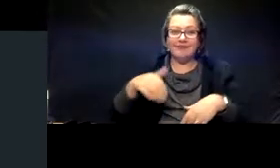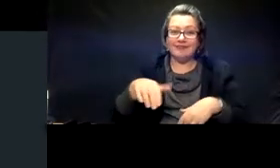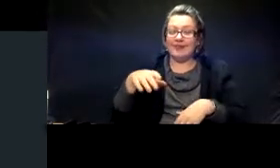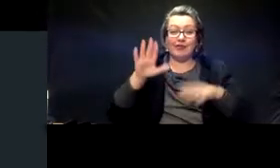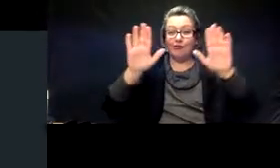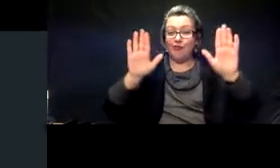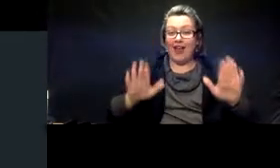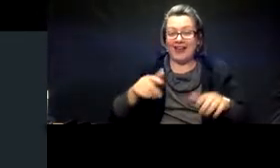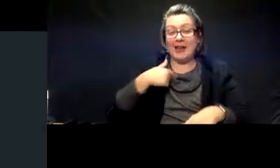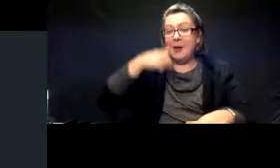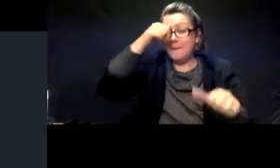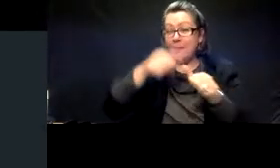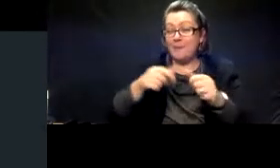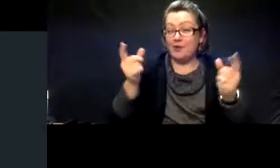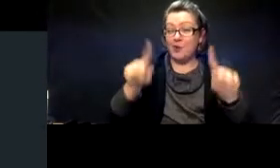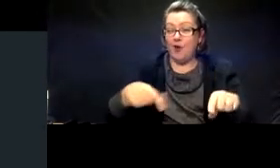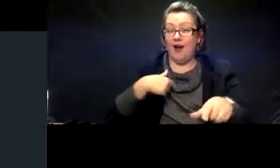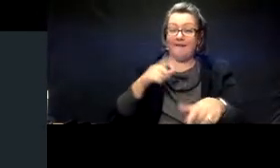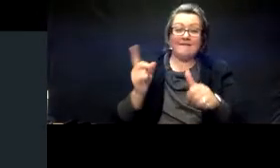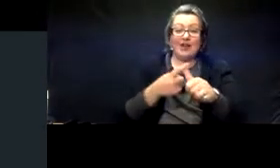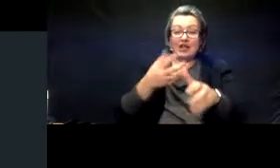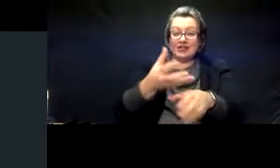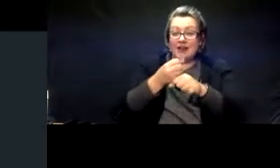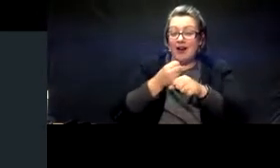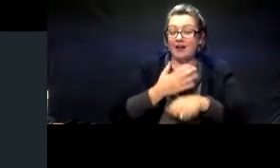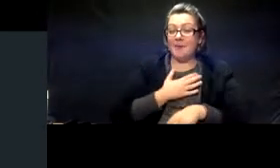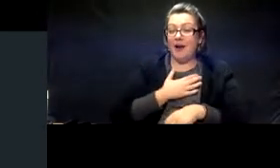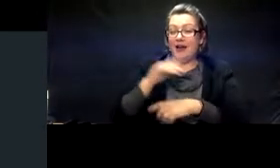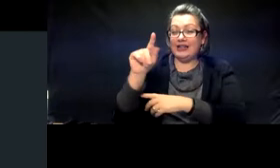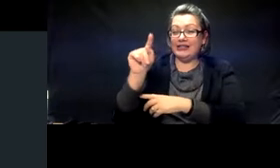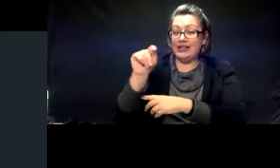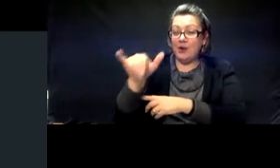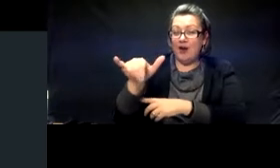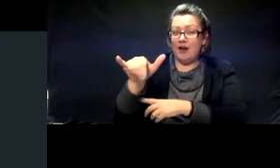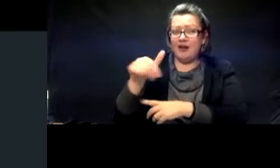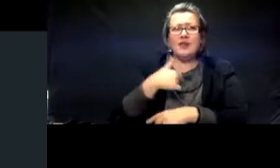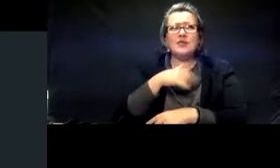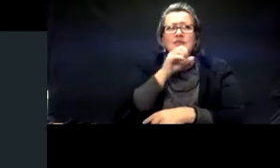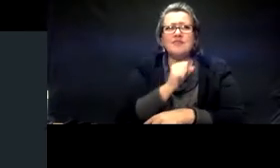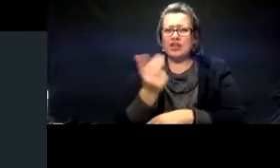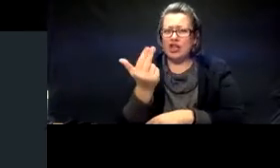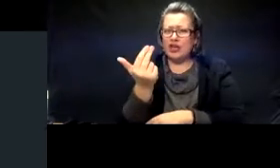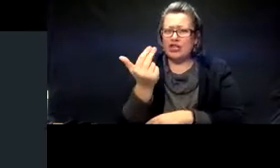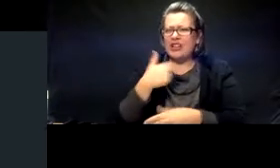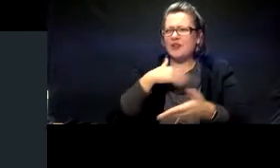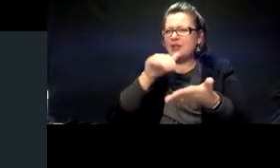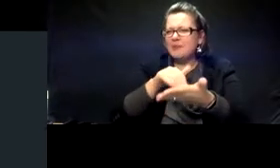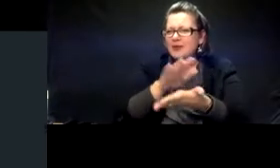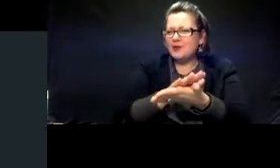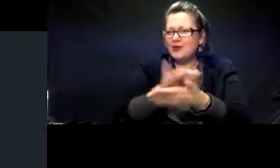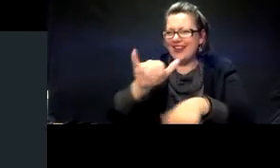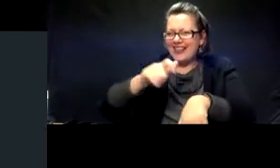So this language is just great. I remember that when I first got my TTY, I